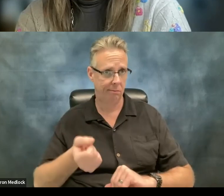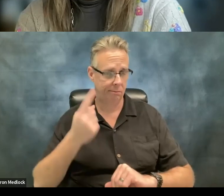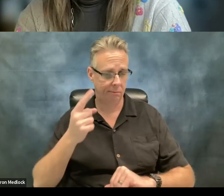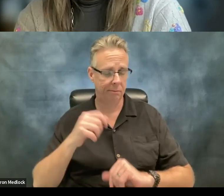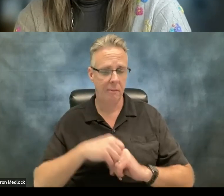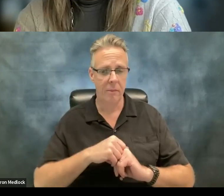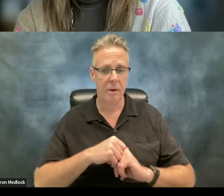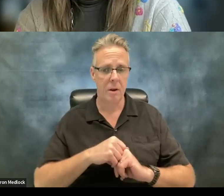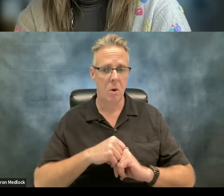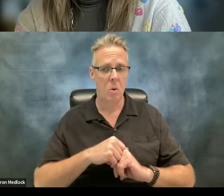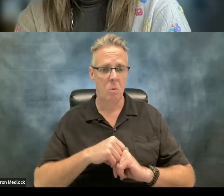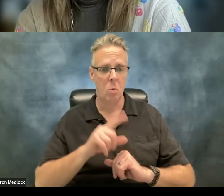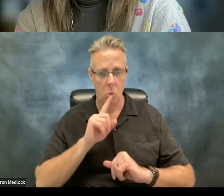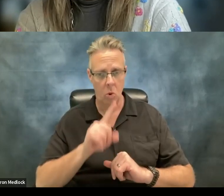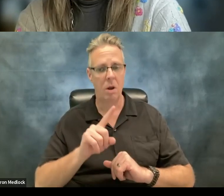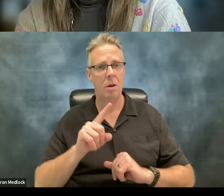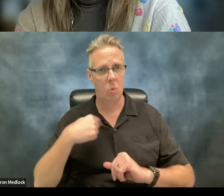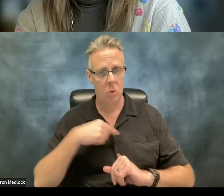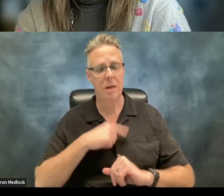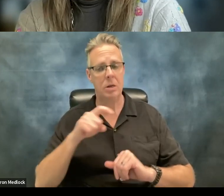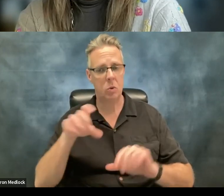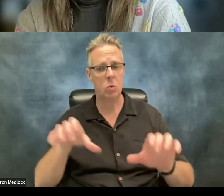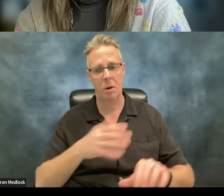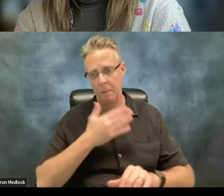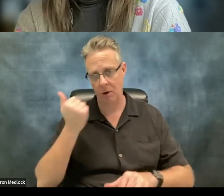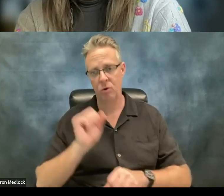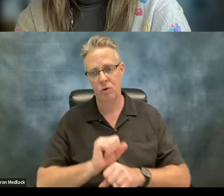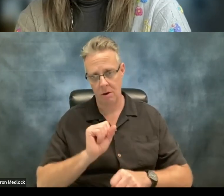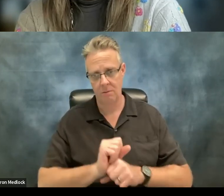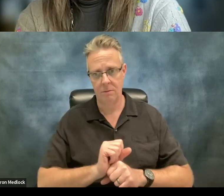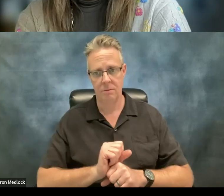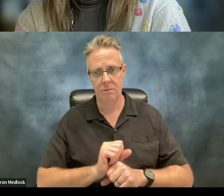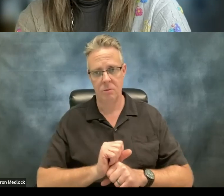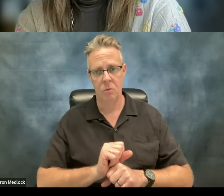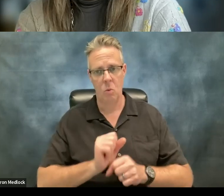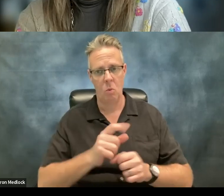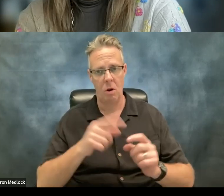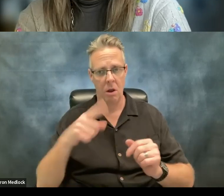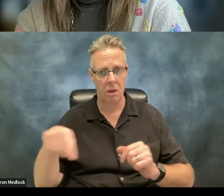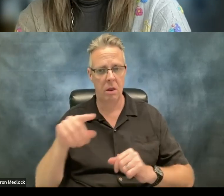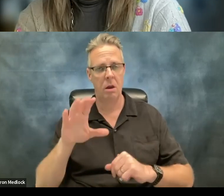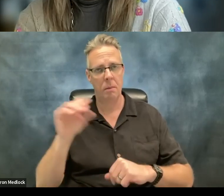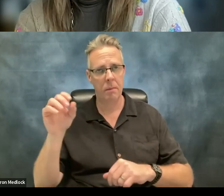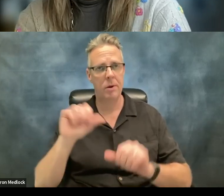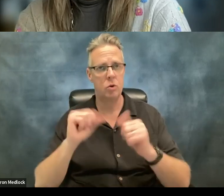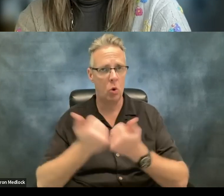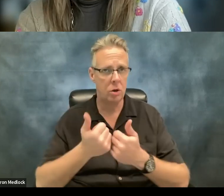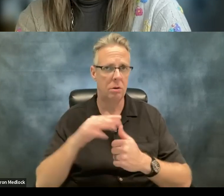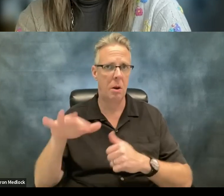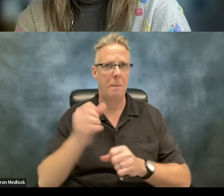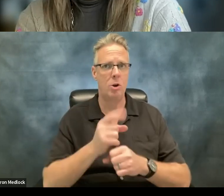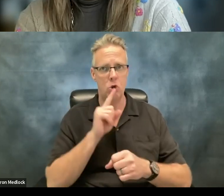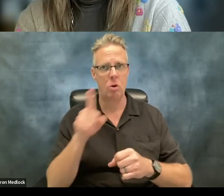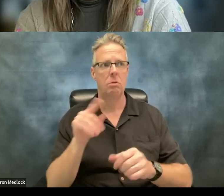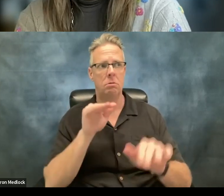that we need to do a better job working with employer associations, et cetera, to get the word